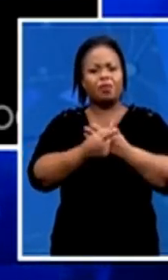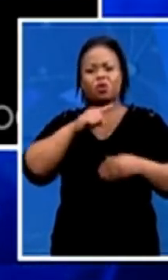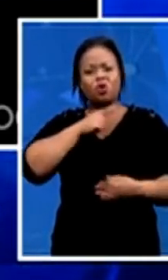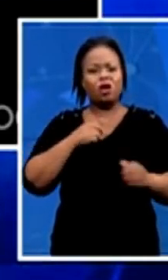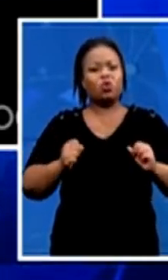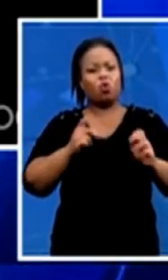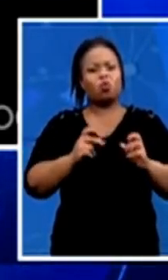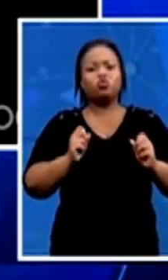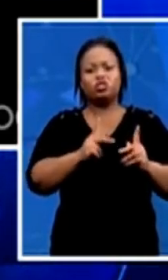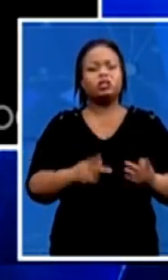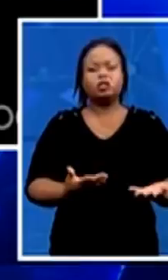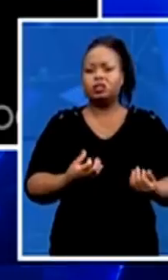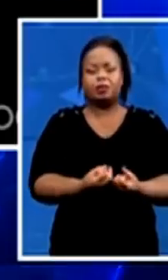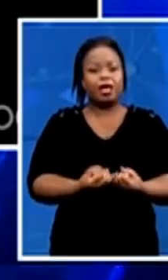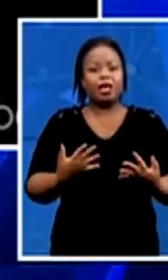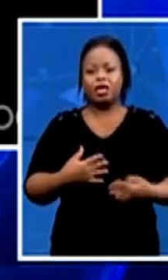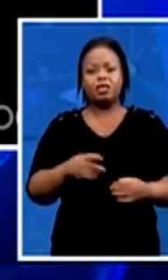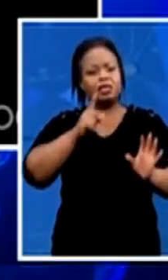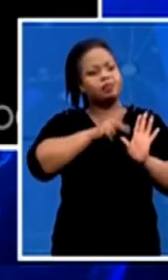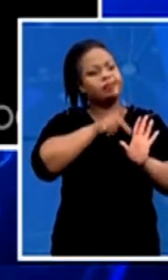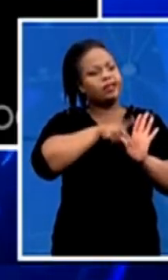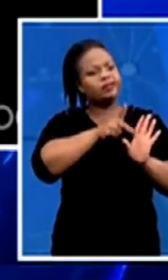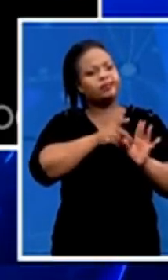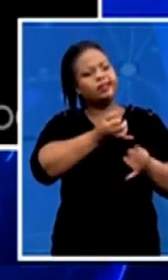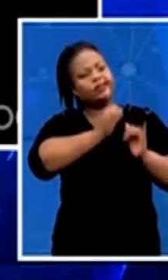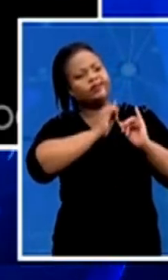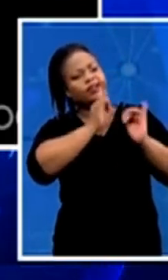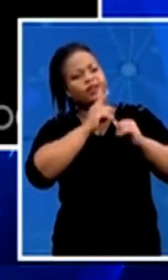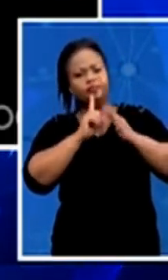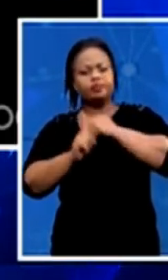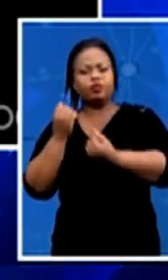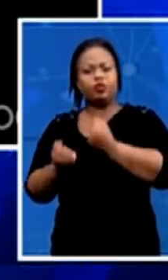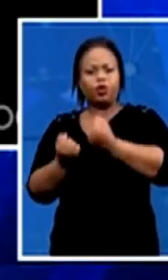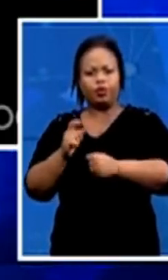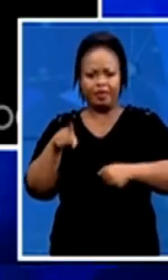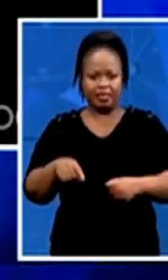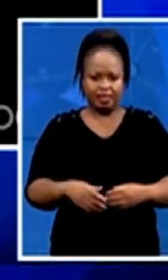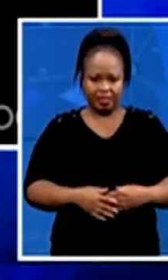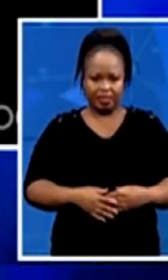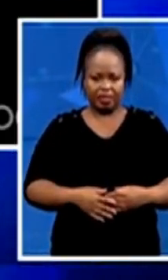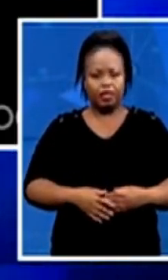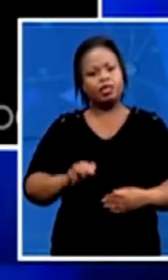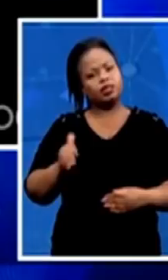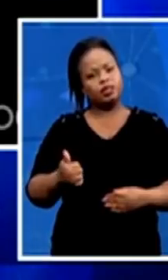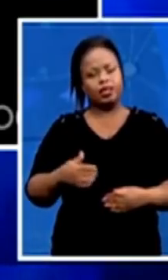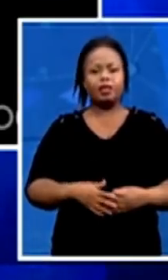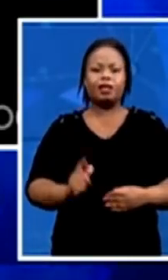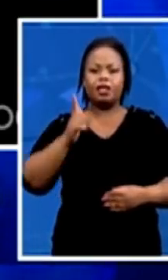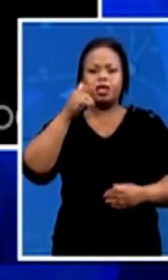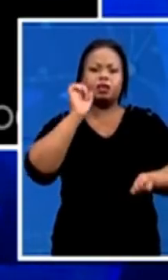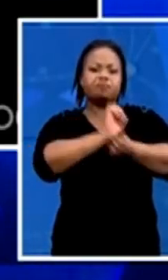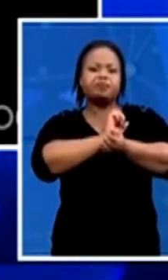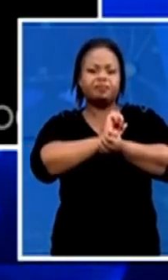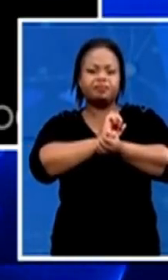a variation of the question you're putting to me, Justice, which resulted in the arrest and committal orders. According to this